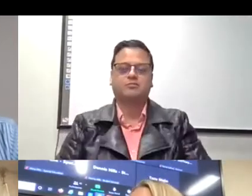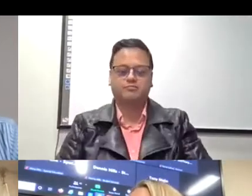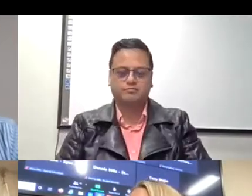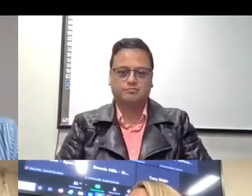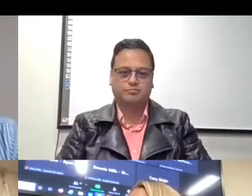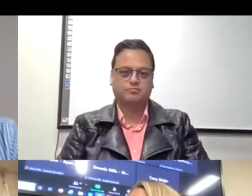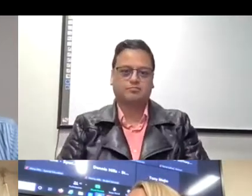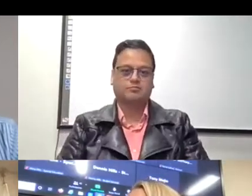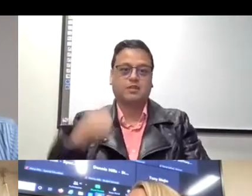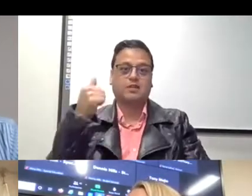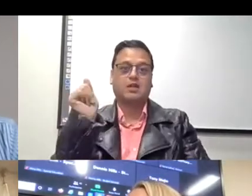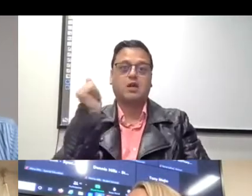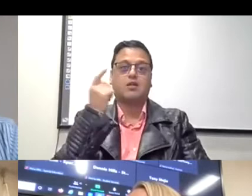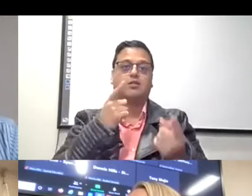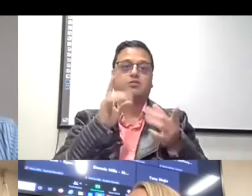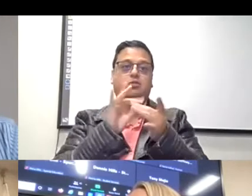any other comments?